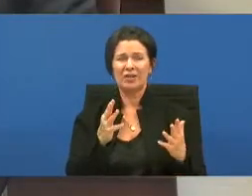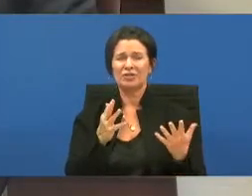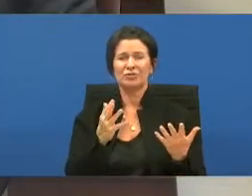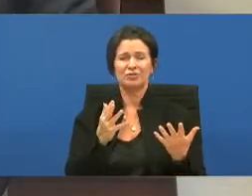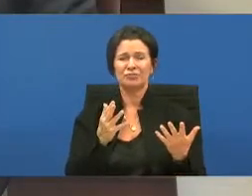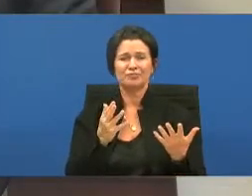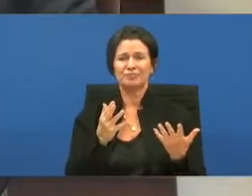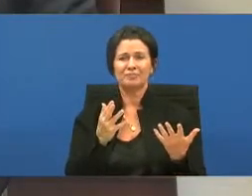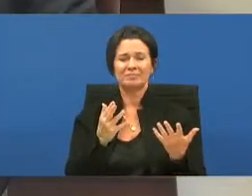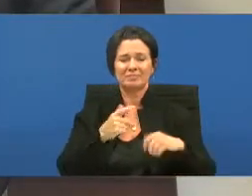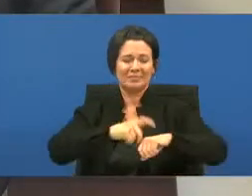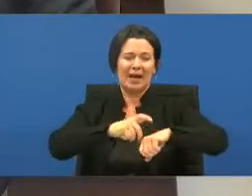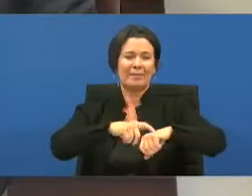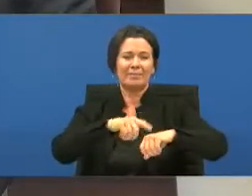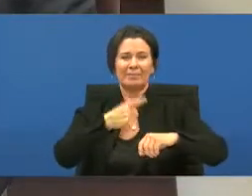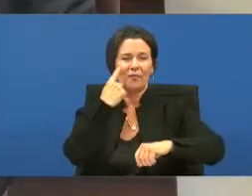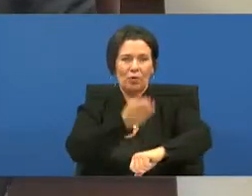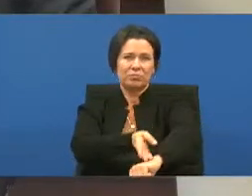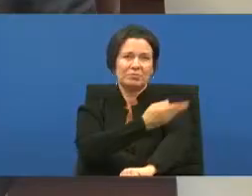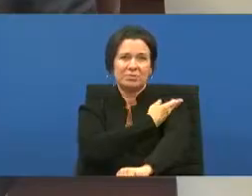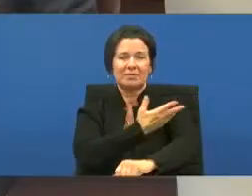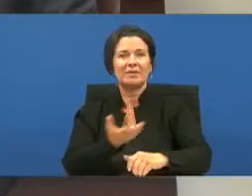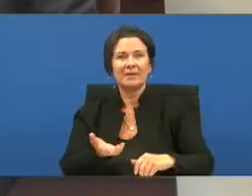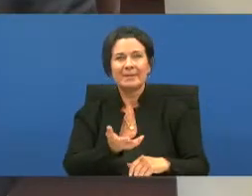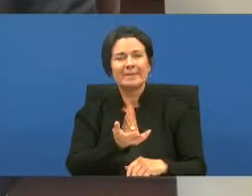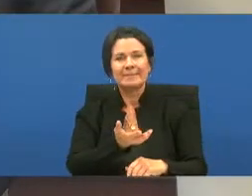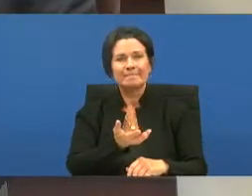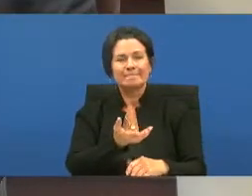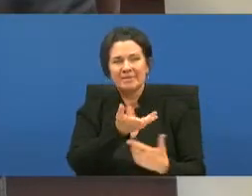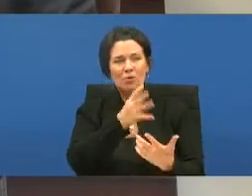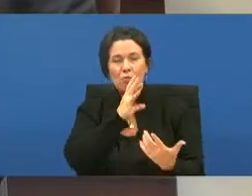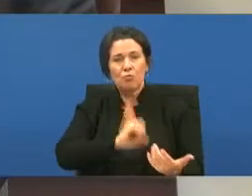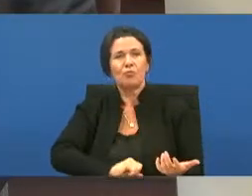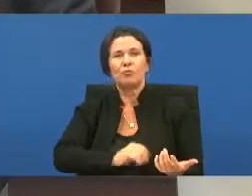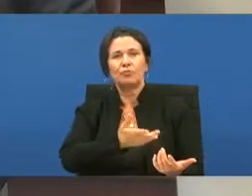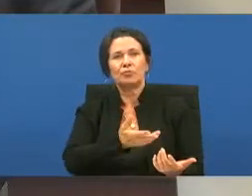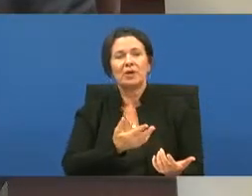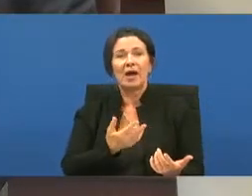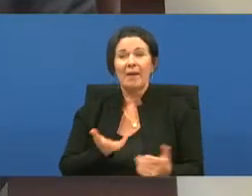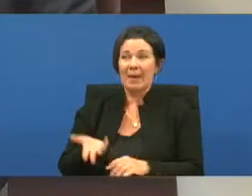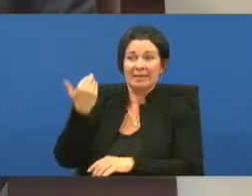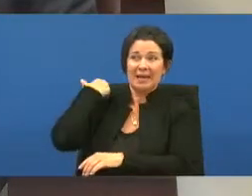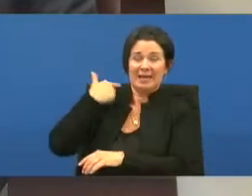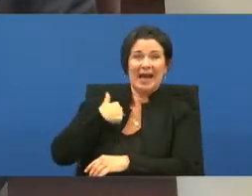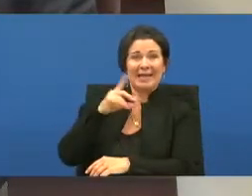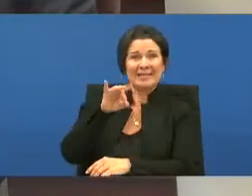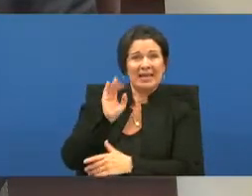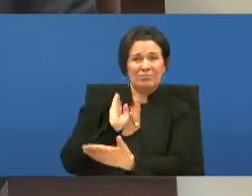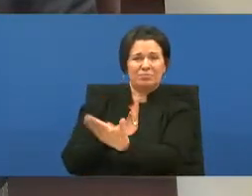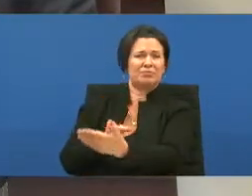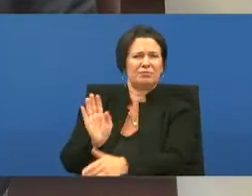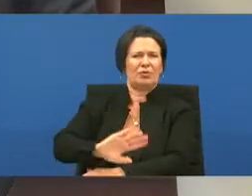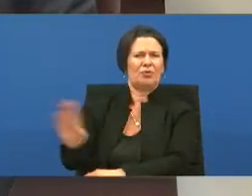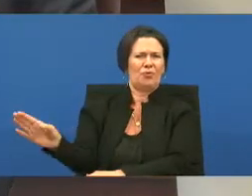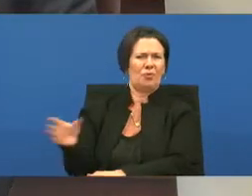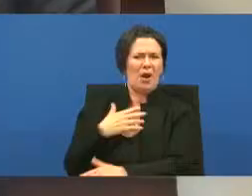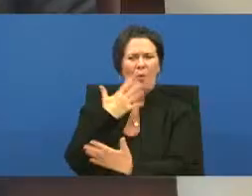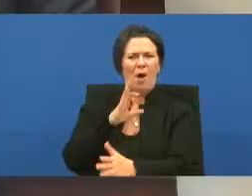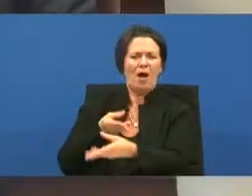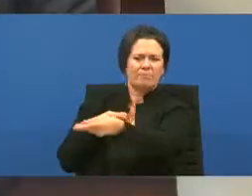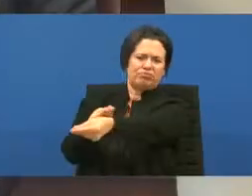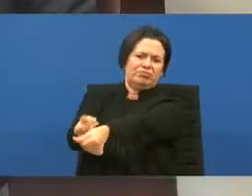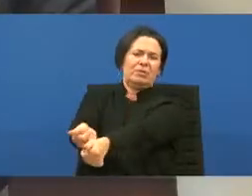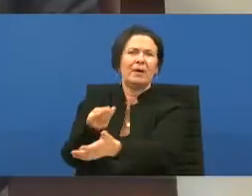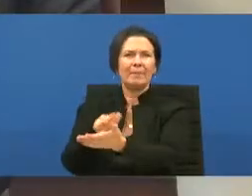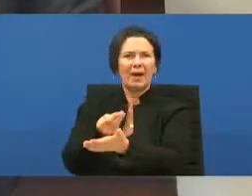came to us wanting $5 million to do renovations to everything, and I voted against that because I thought, why are we sinking money into